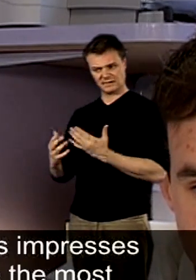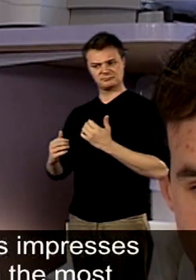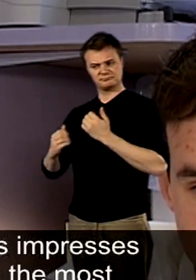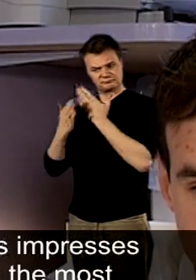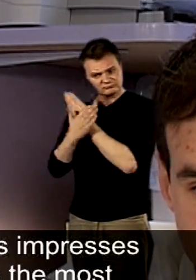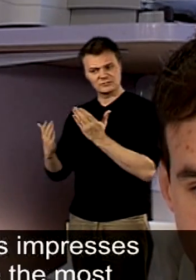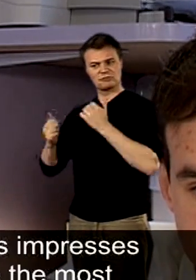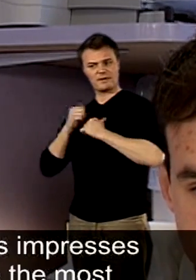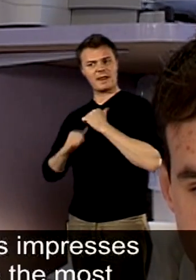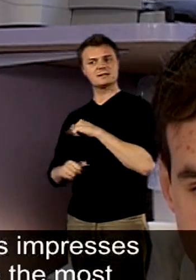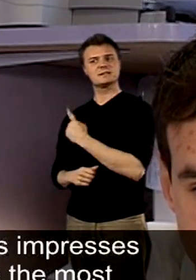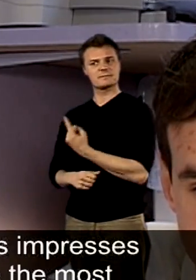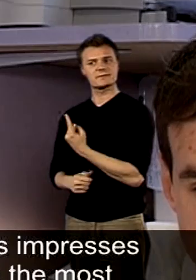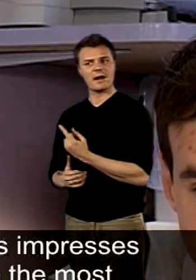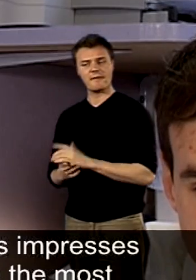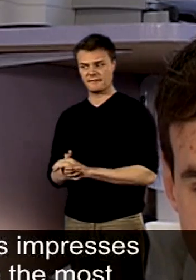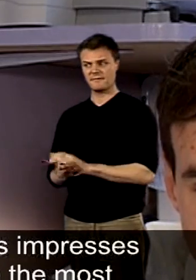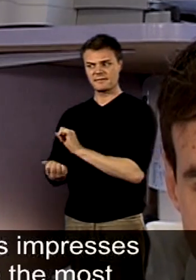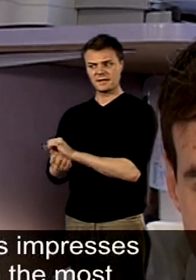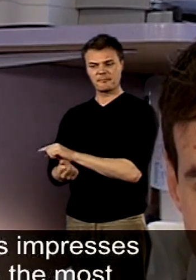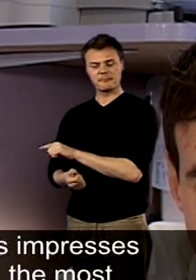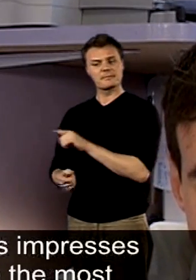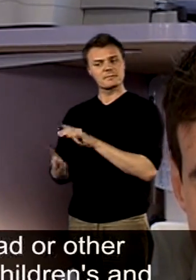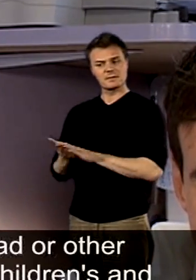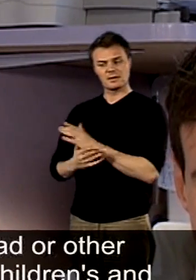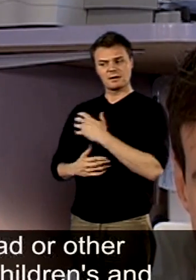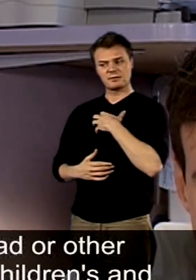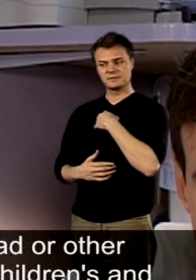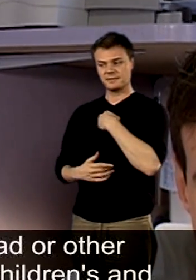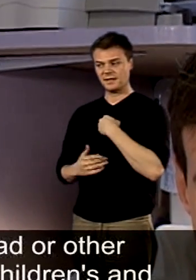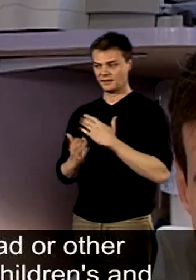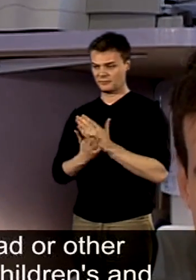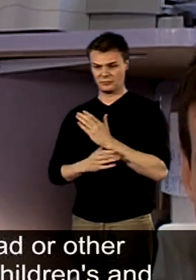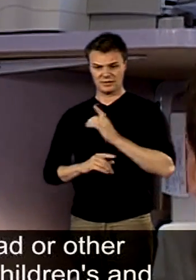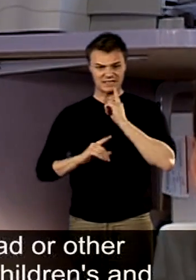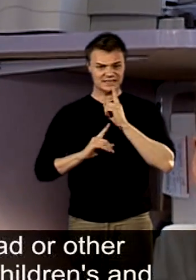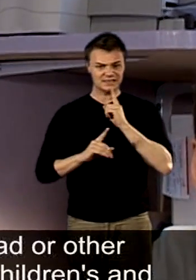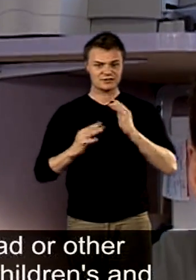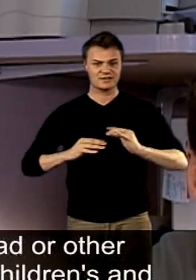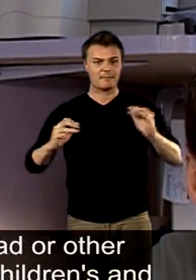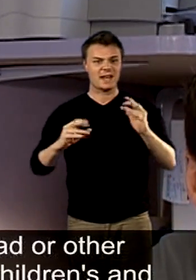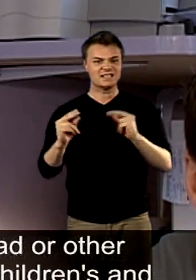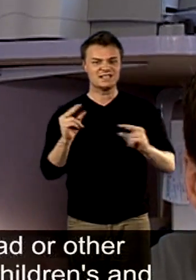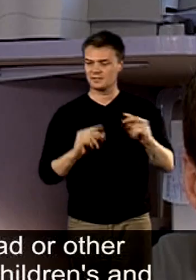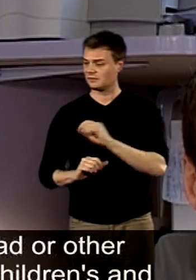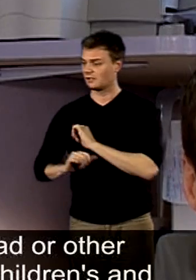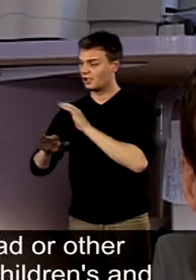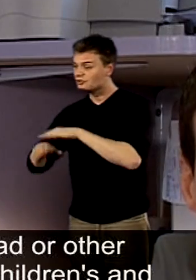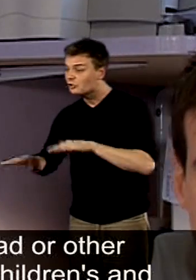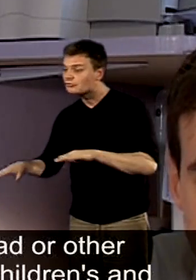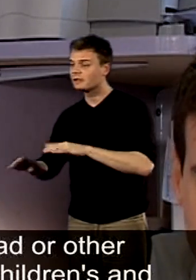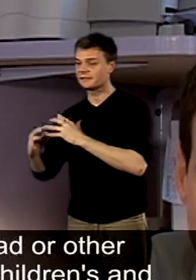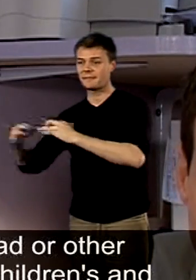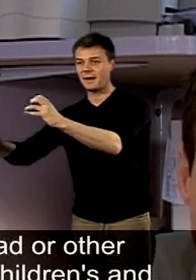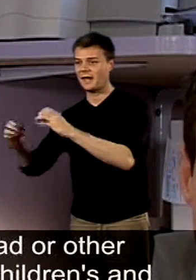credibility. What always impresses me too is that their assemblies are the most silent of all of the assemblies that I lead or other